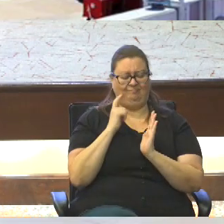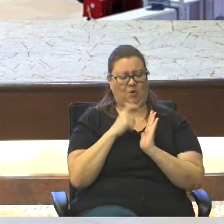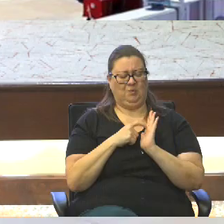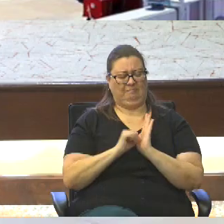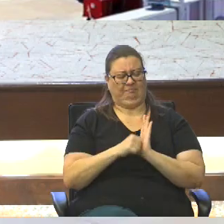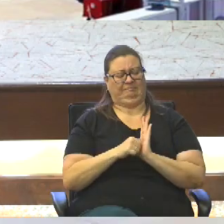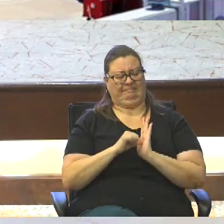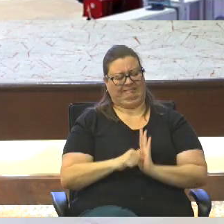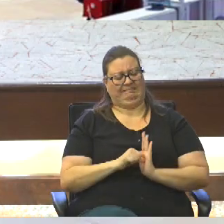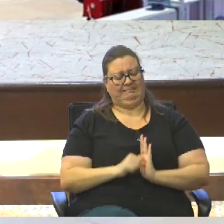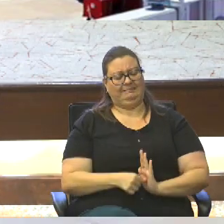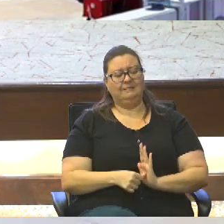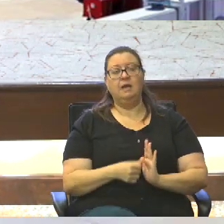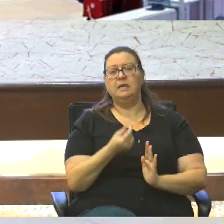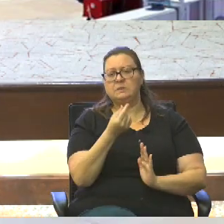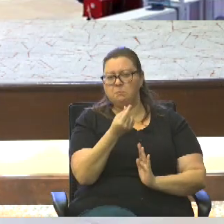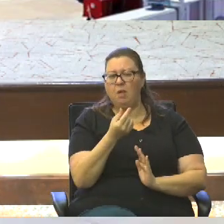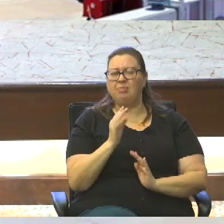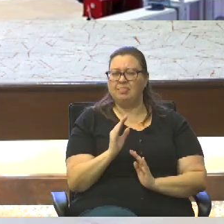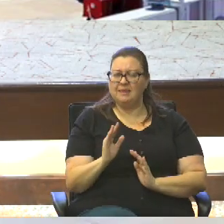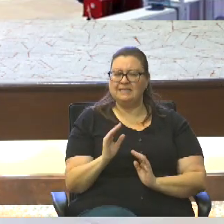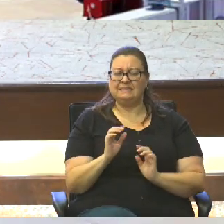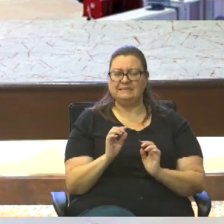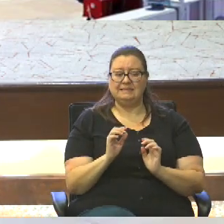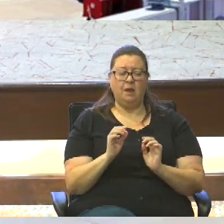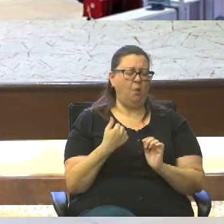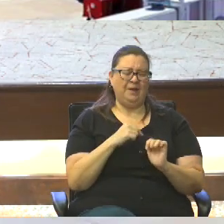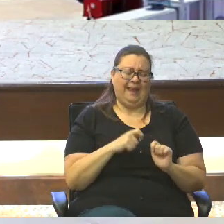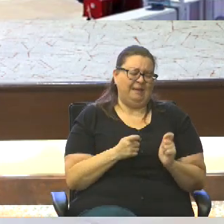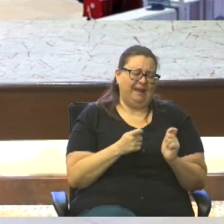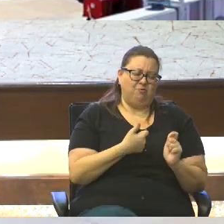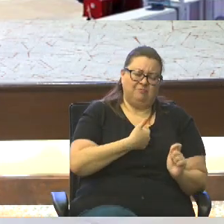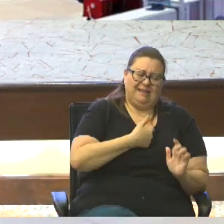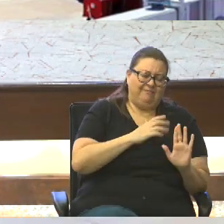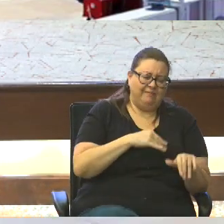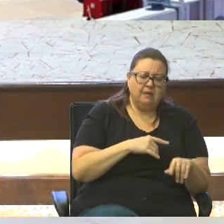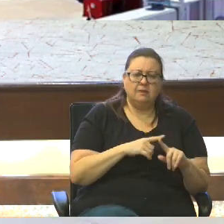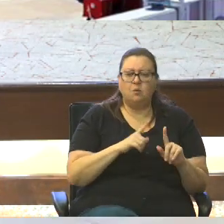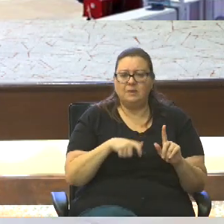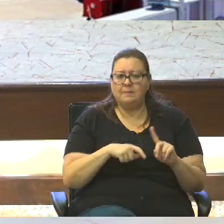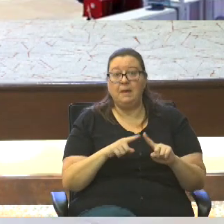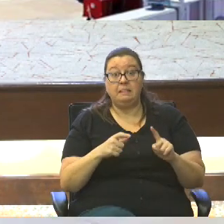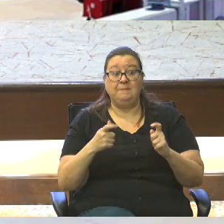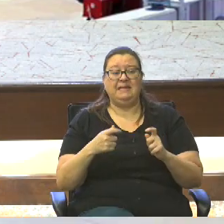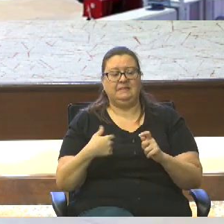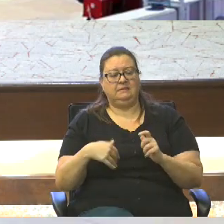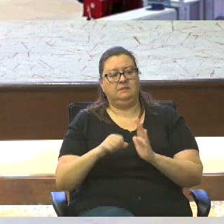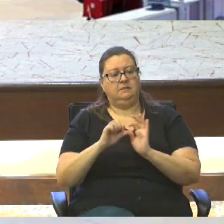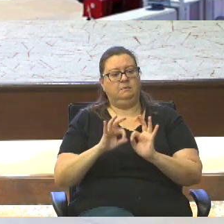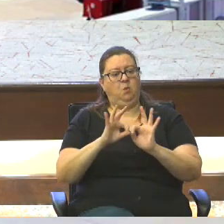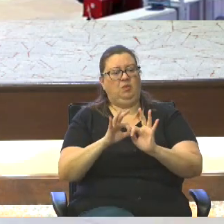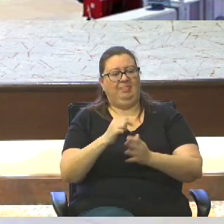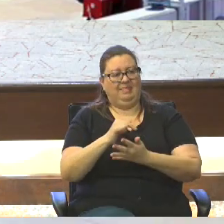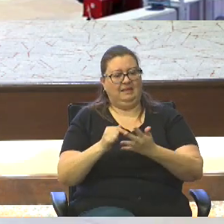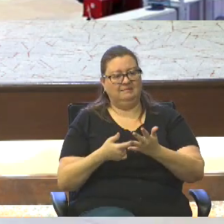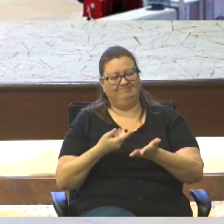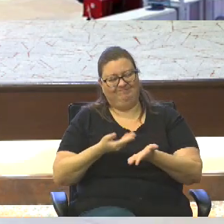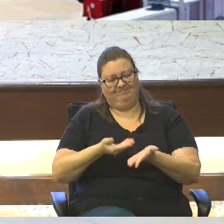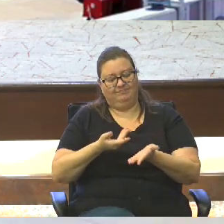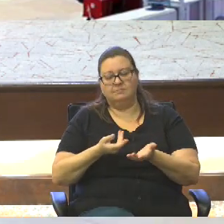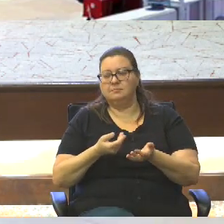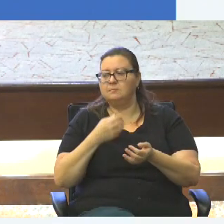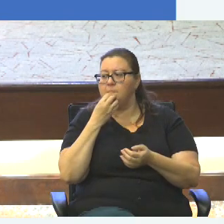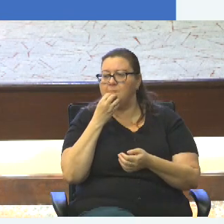presentation, there are a number of other little things that are able to be handled otherwise, but they have no standout or significant issues to